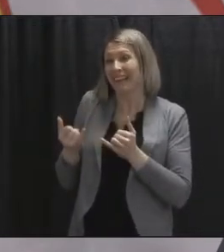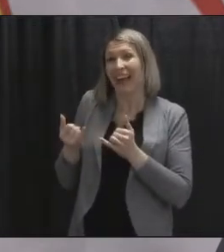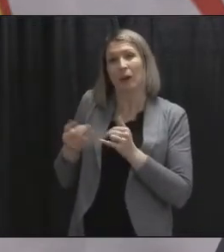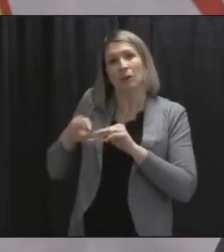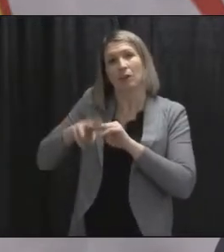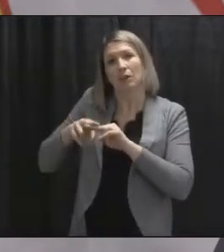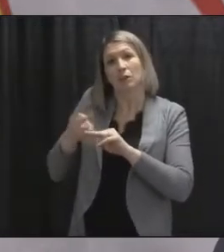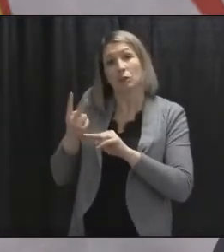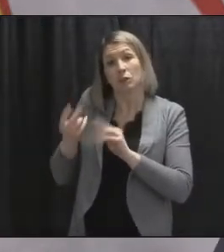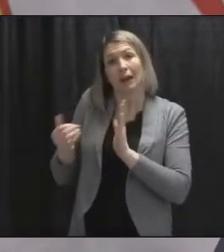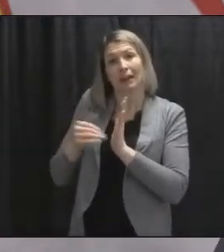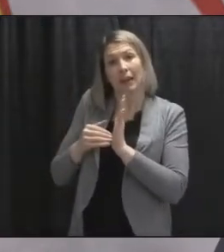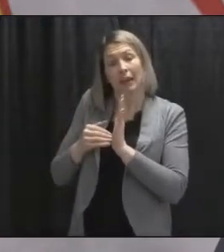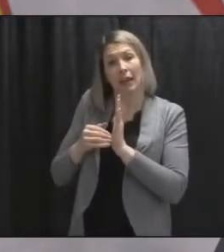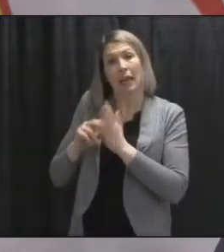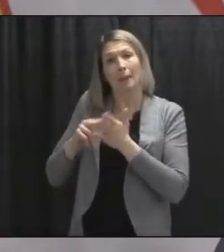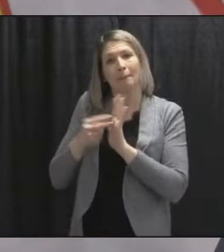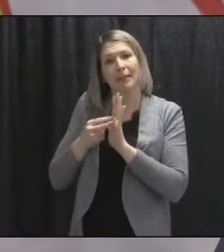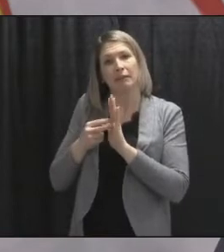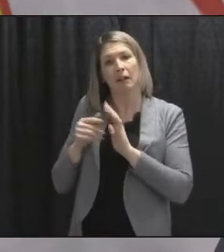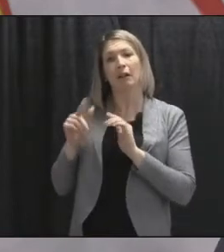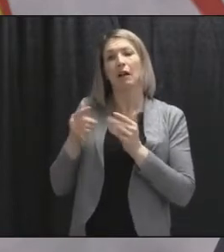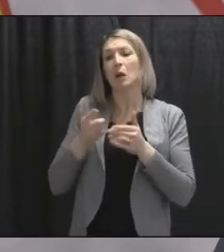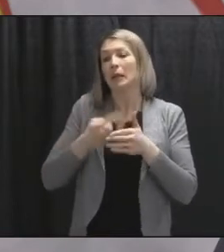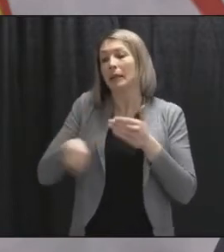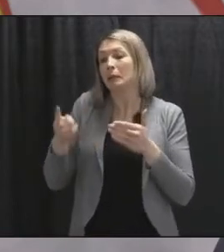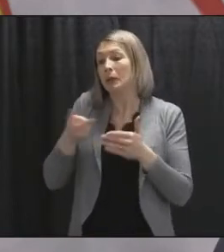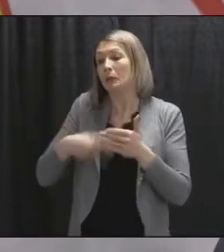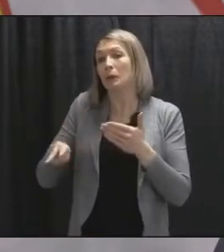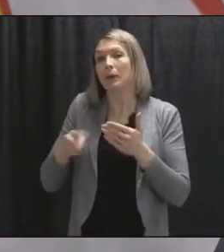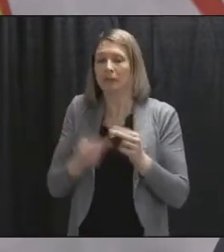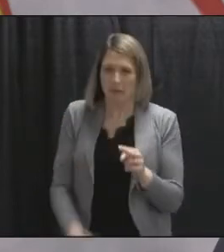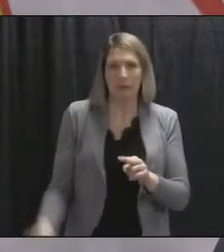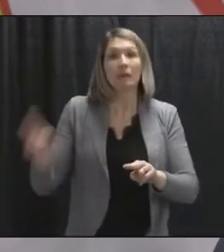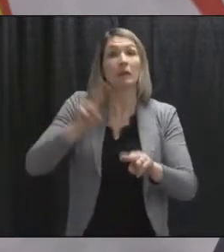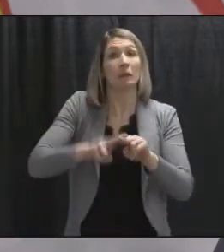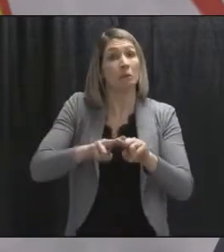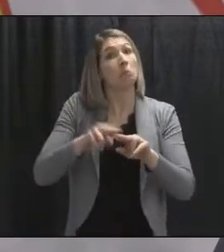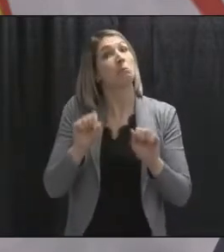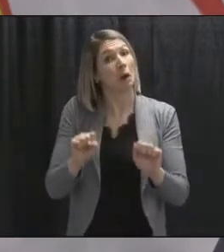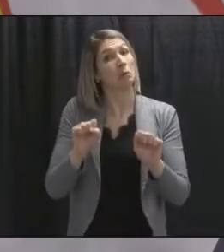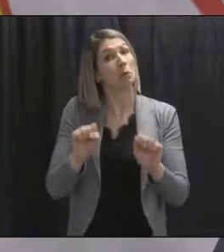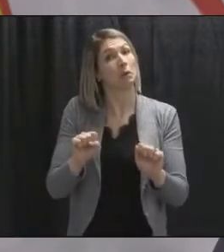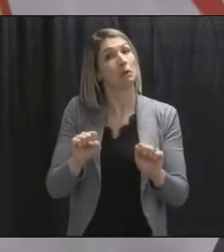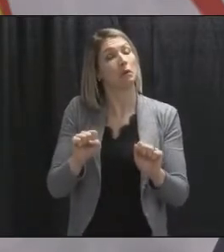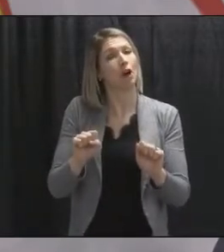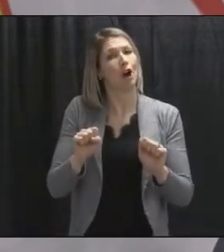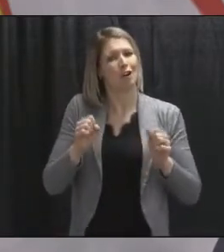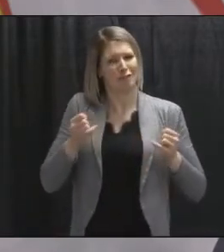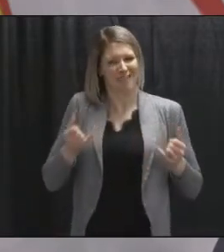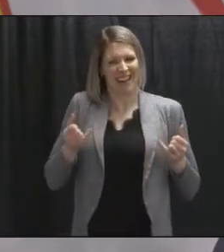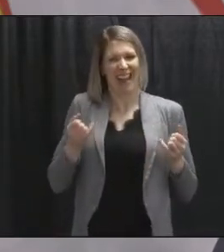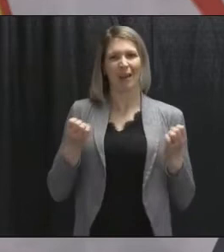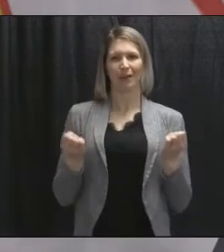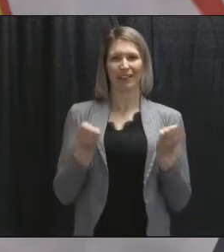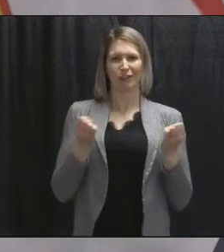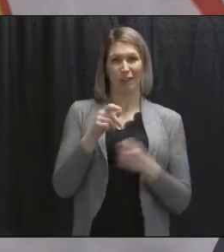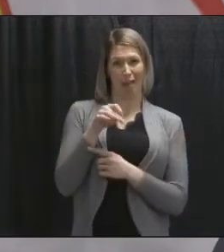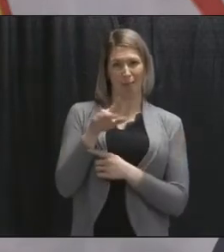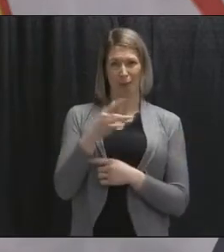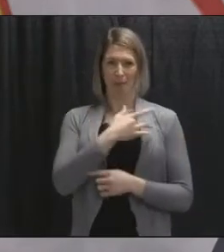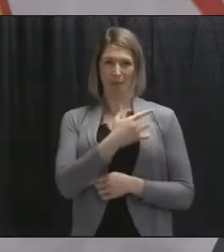many people, I guess, in a normal year, would be looking at report cards and updates and so on. What you have to keep